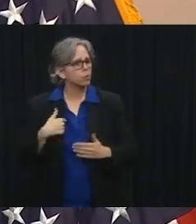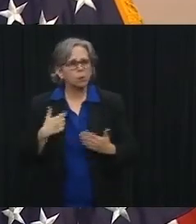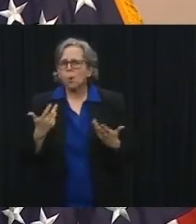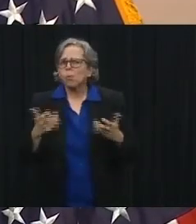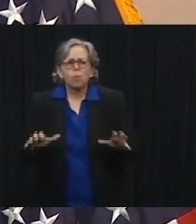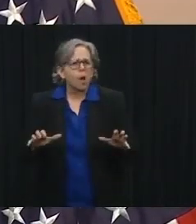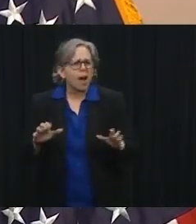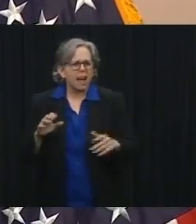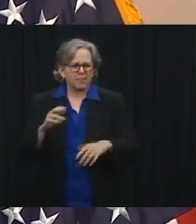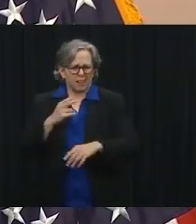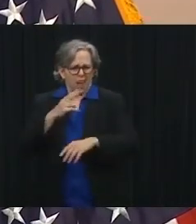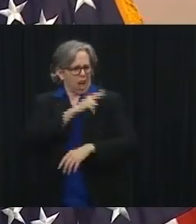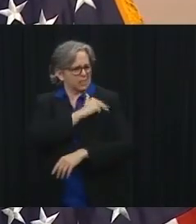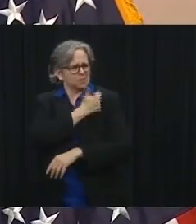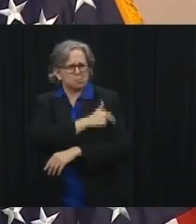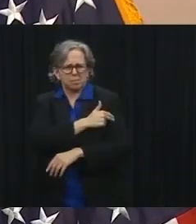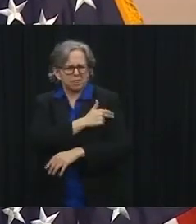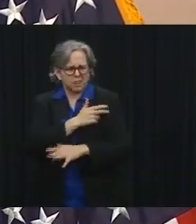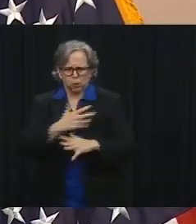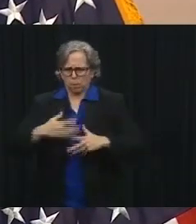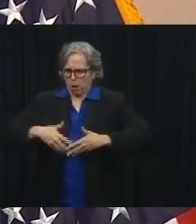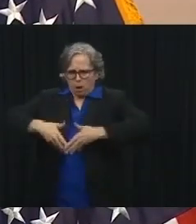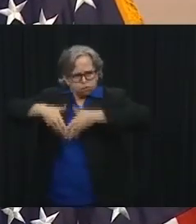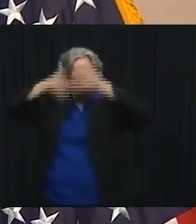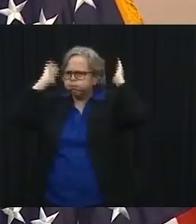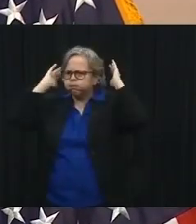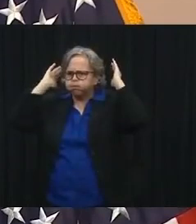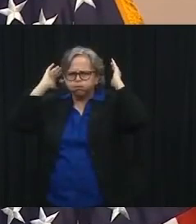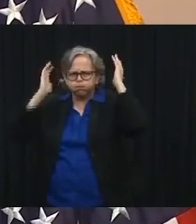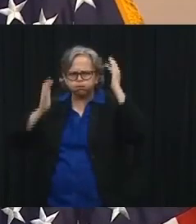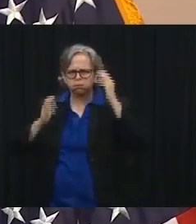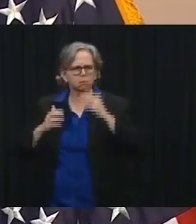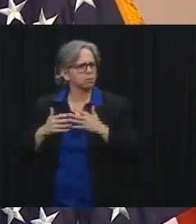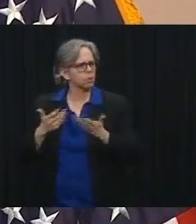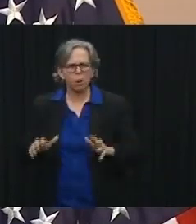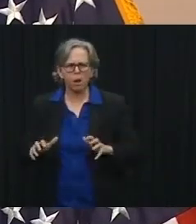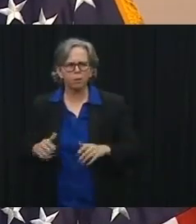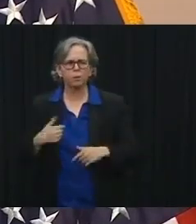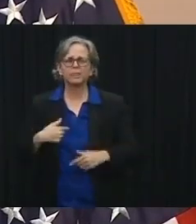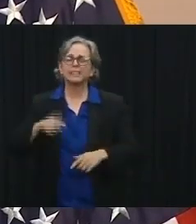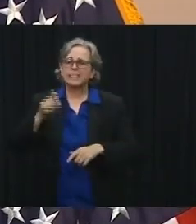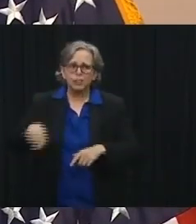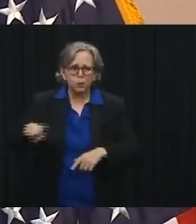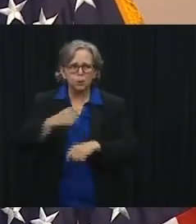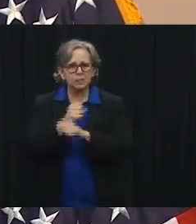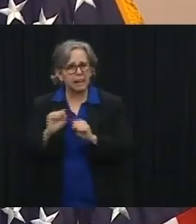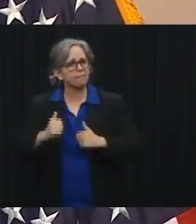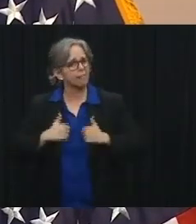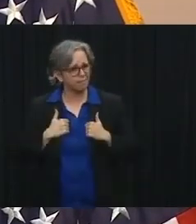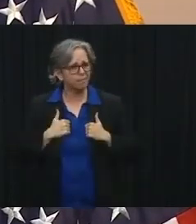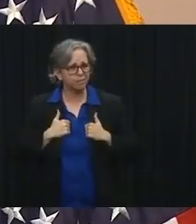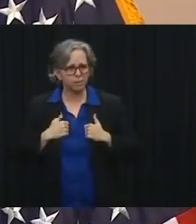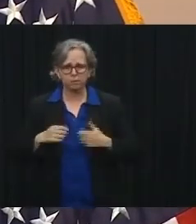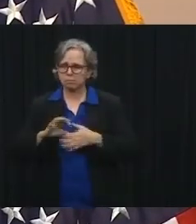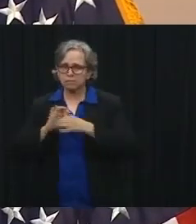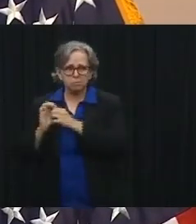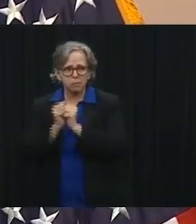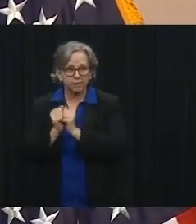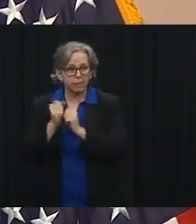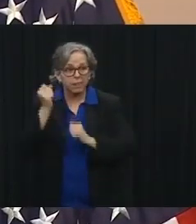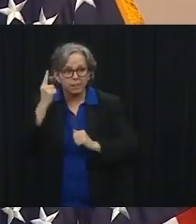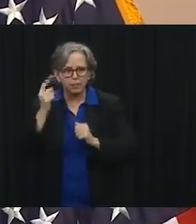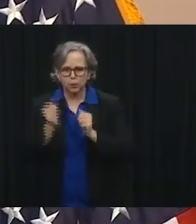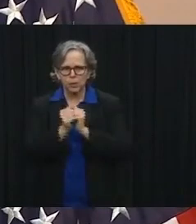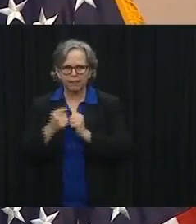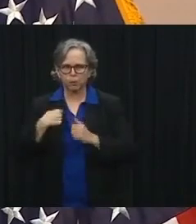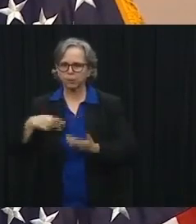healthcare system and save lives. It's going to take all of us. Because together you stand, divided you will fall, but